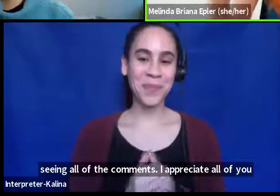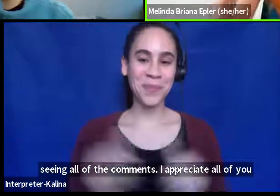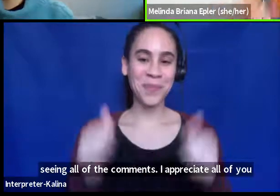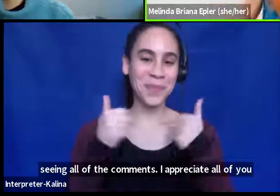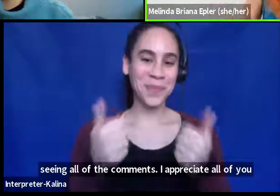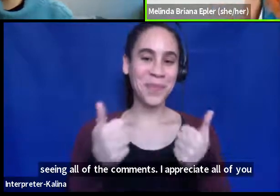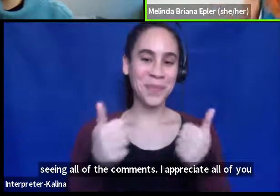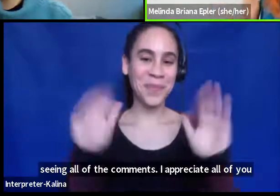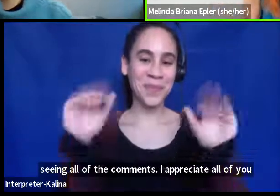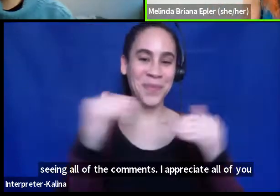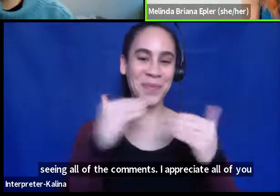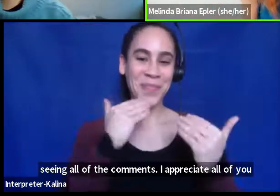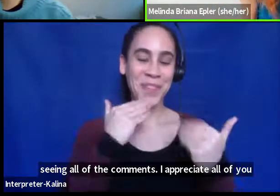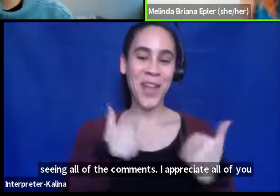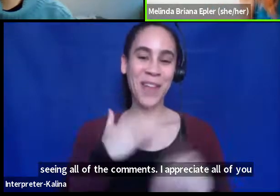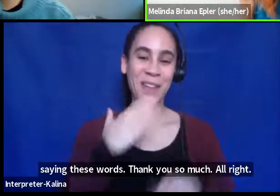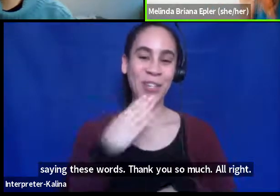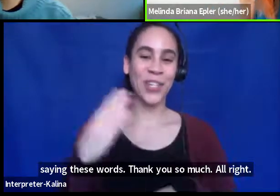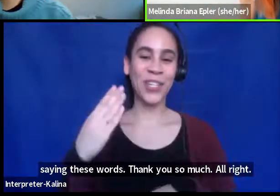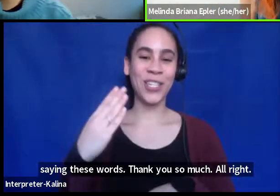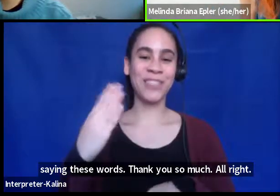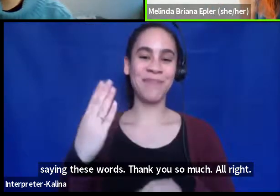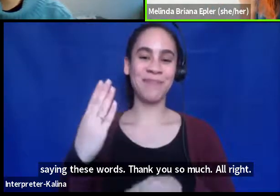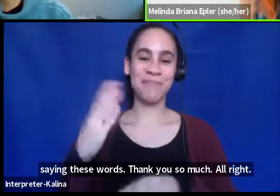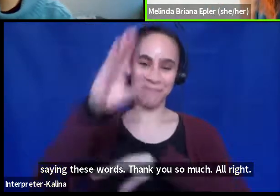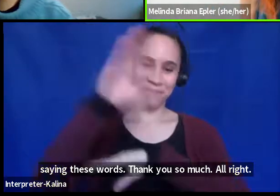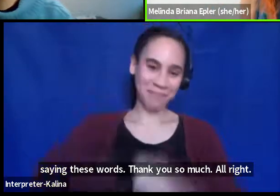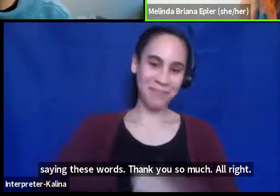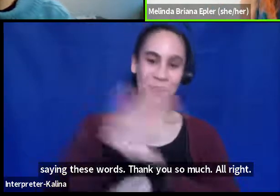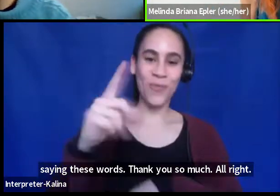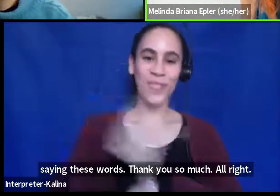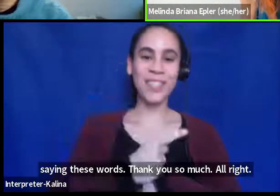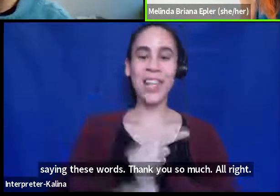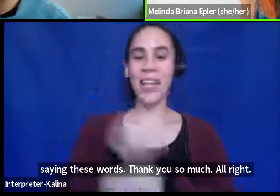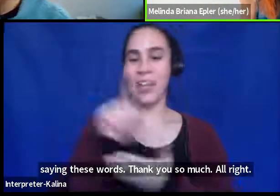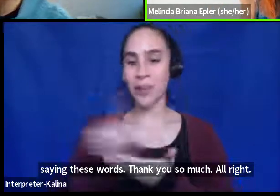Thanks, everybody. Have a good rest of your day and week and month and year.